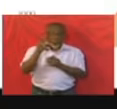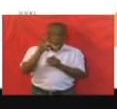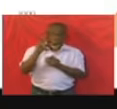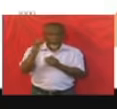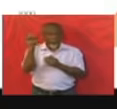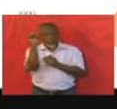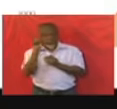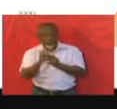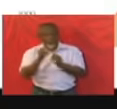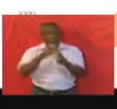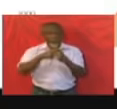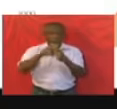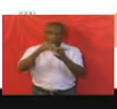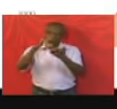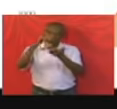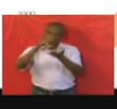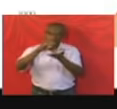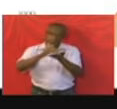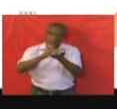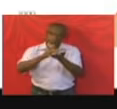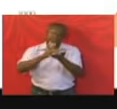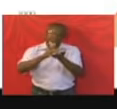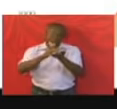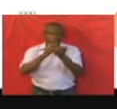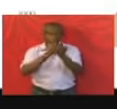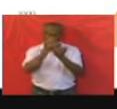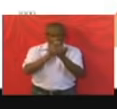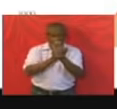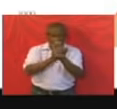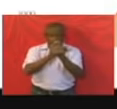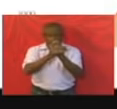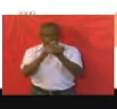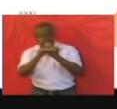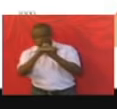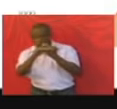saw from May into June, into July, and August now